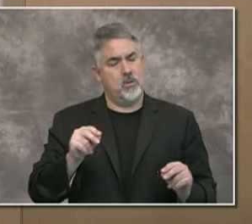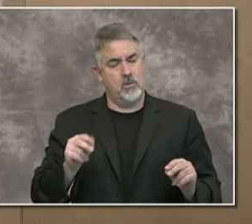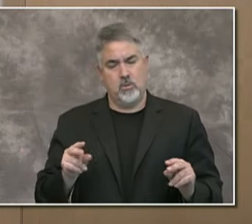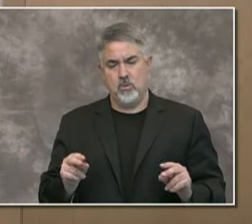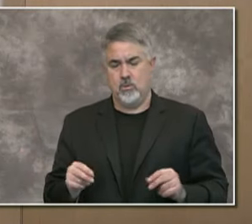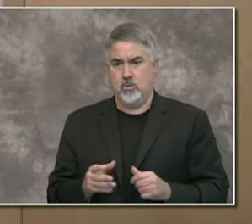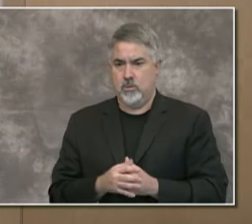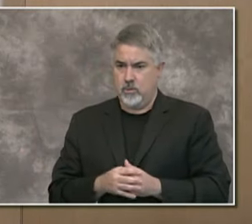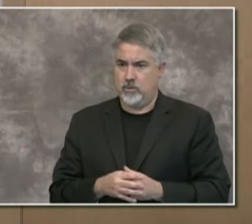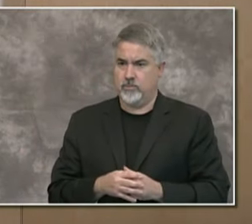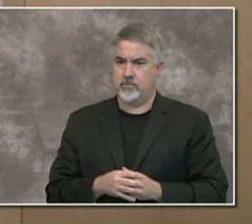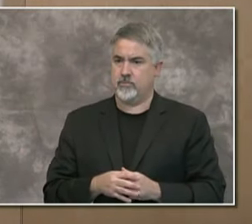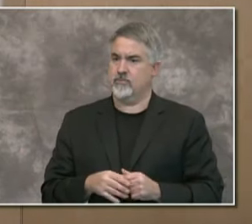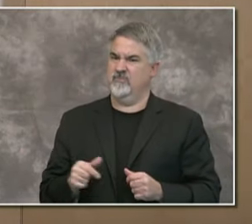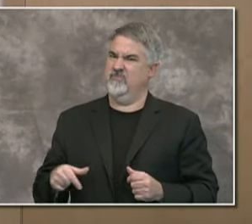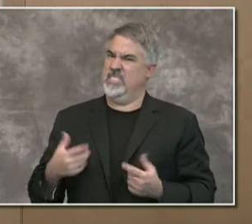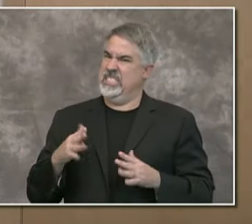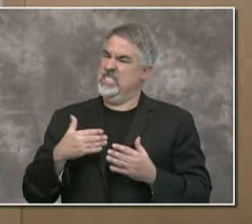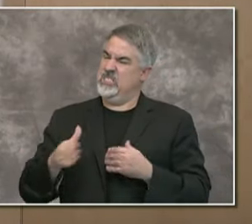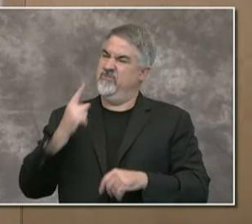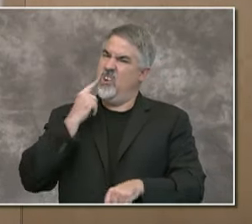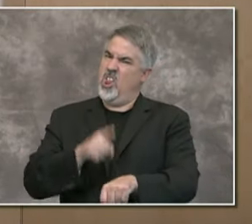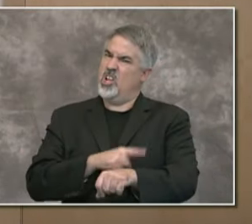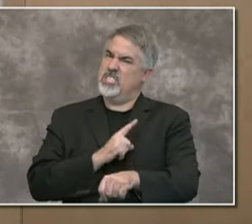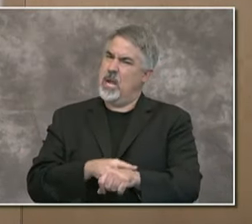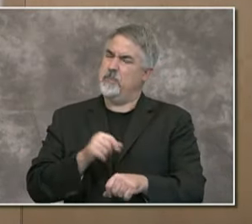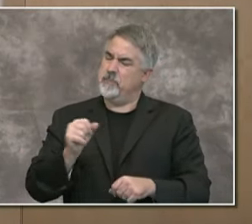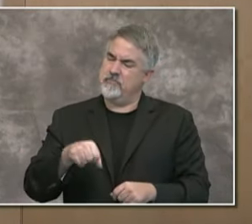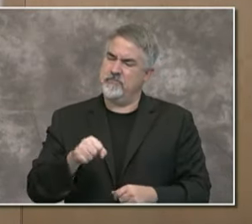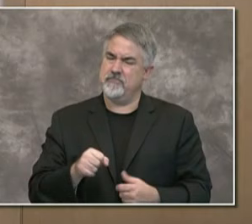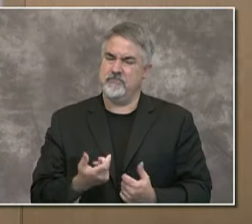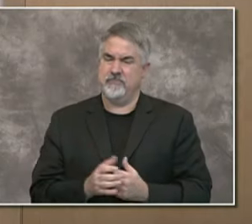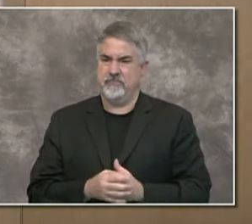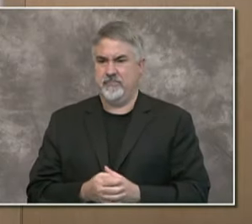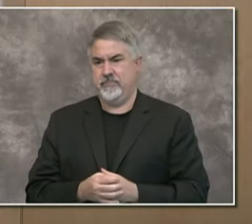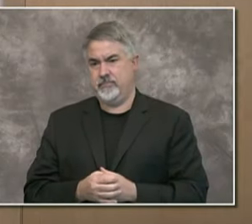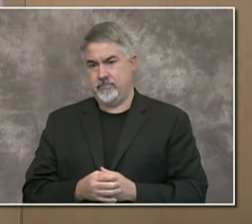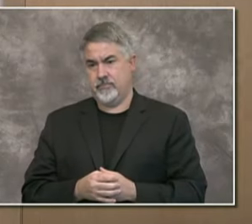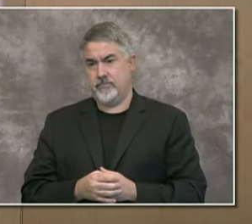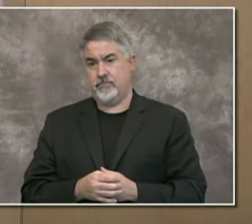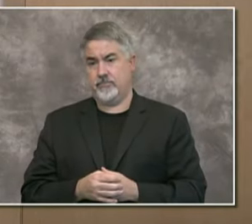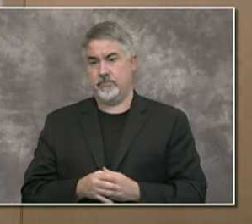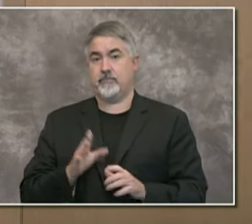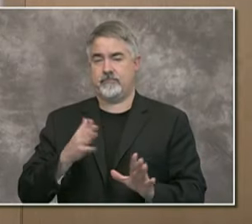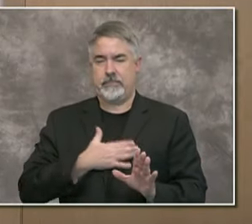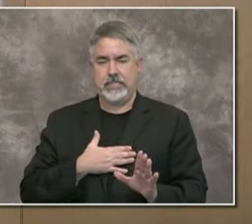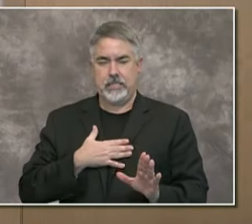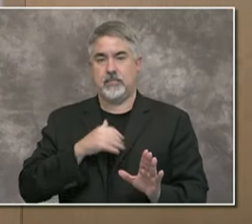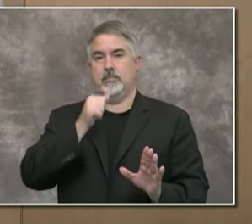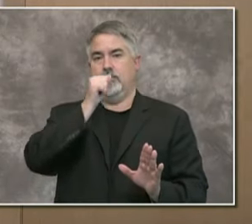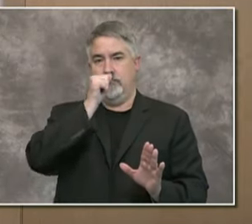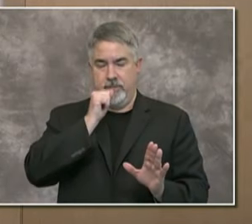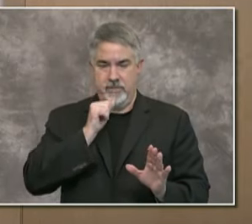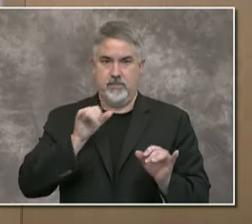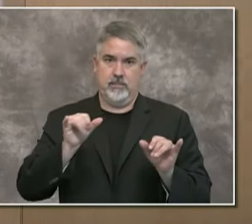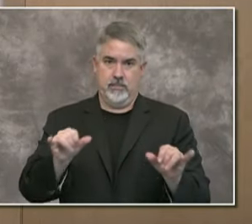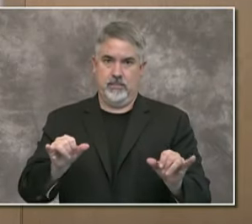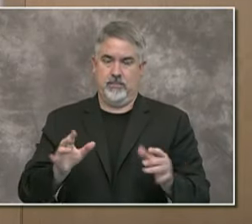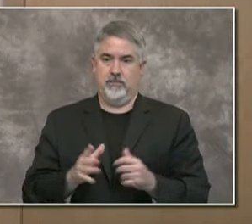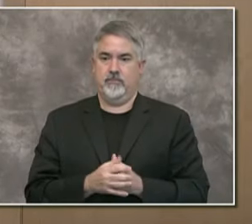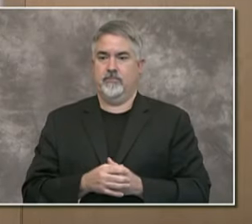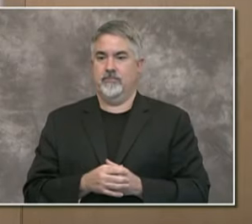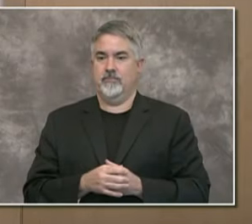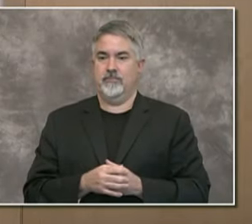in this for the long haul, and we're asking you to be patient and sacrifice. This is a